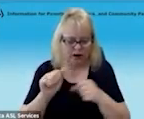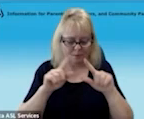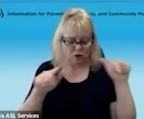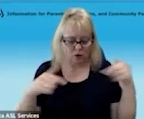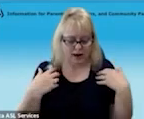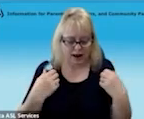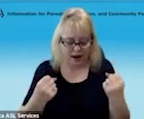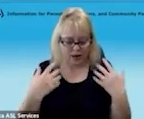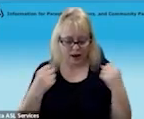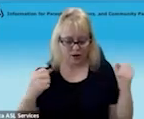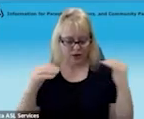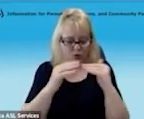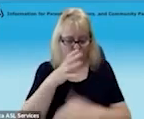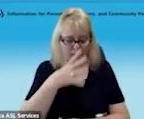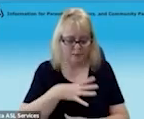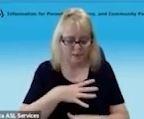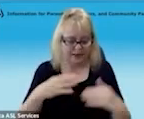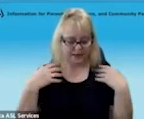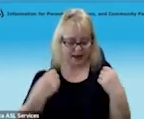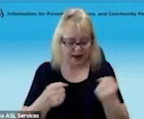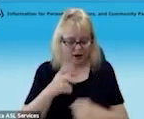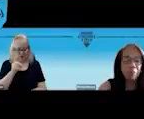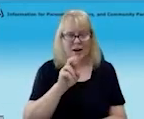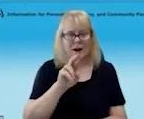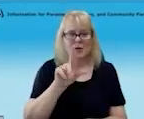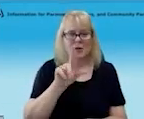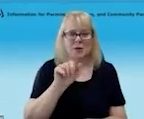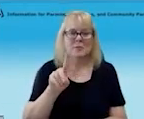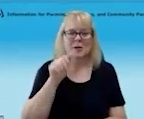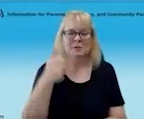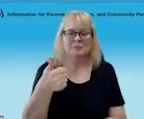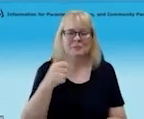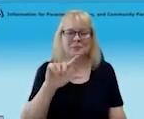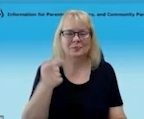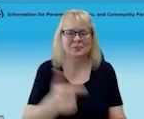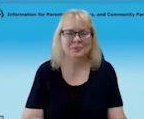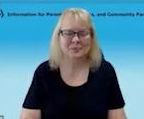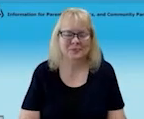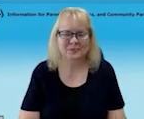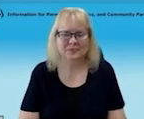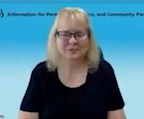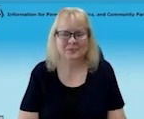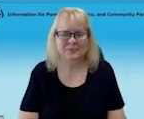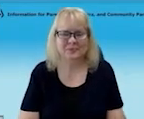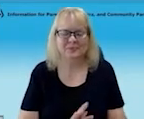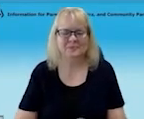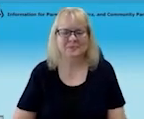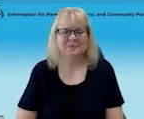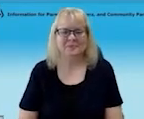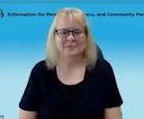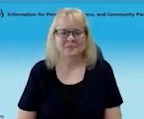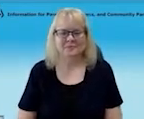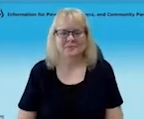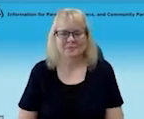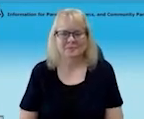she leads and supports a range of critical functions in the agency's work in minority health, health equity, and women's health.